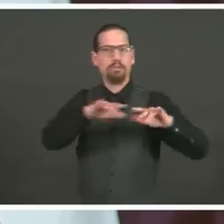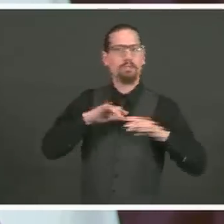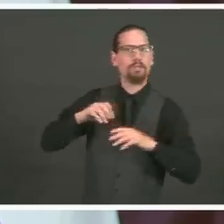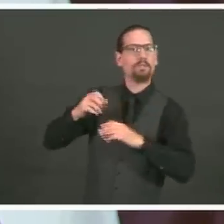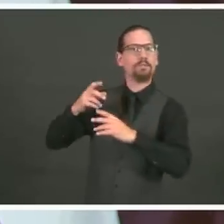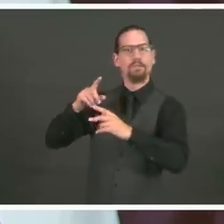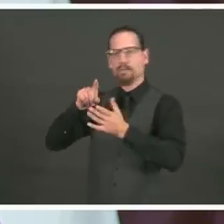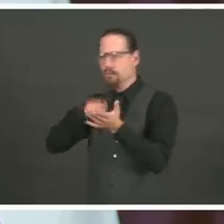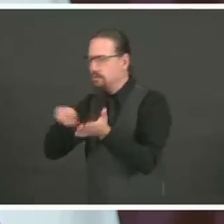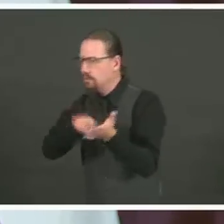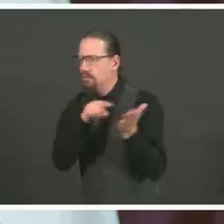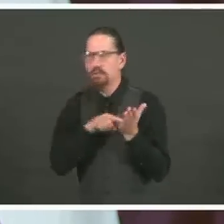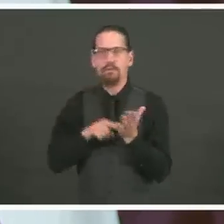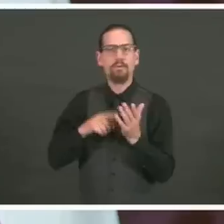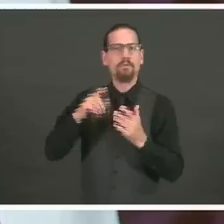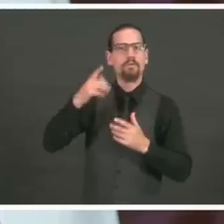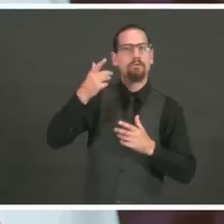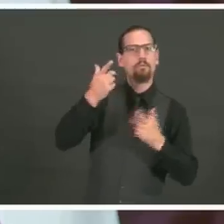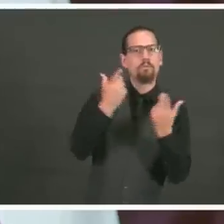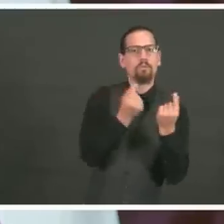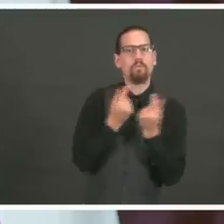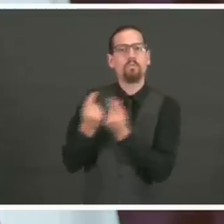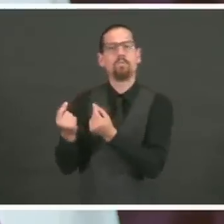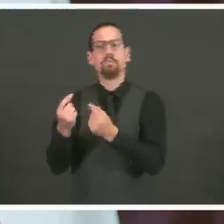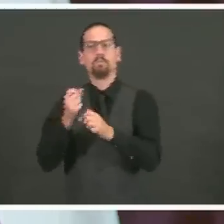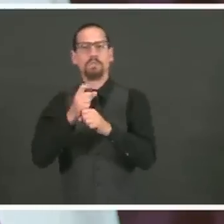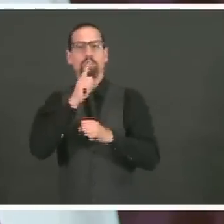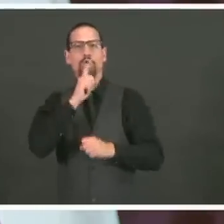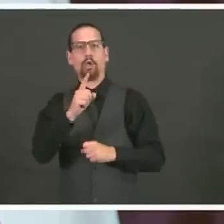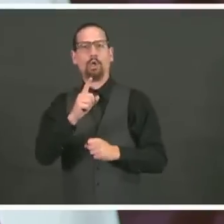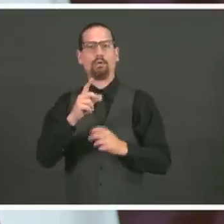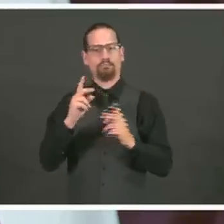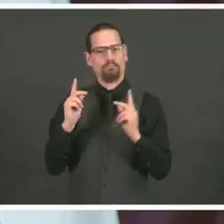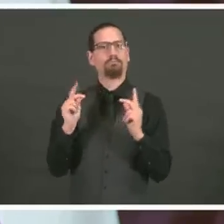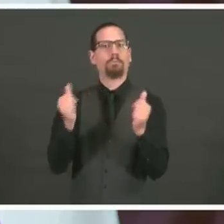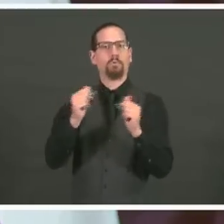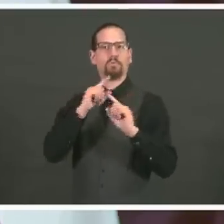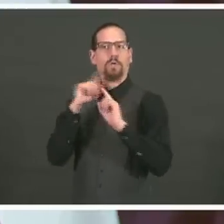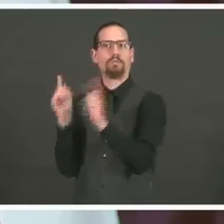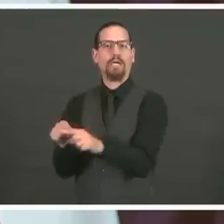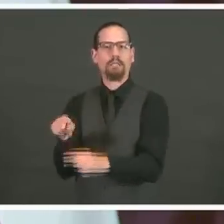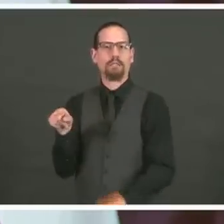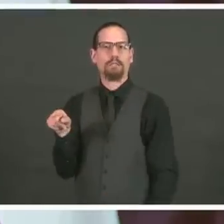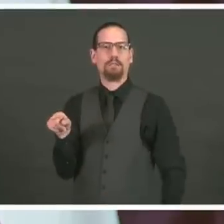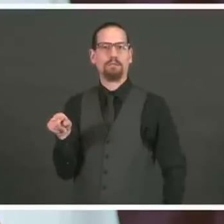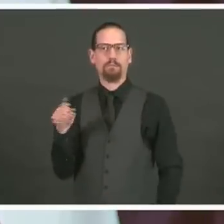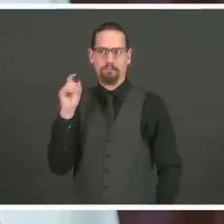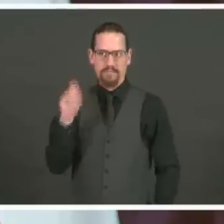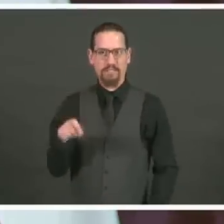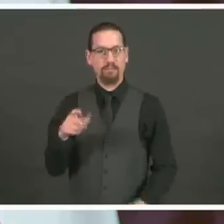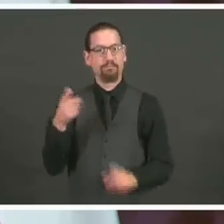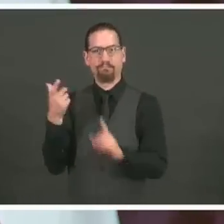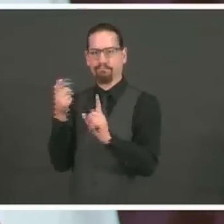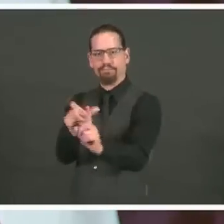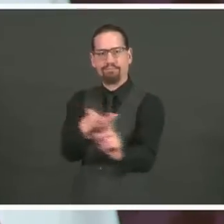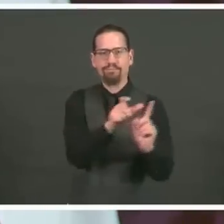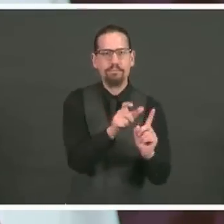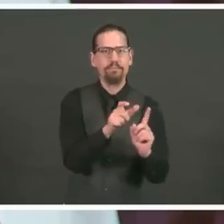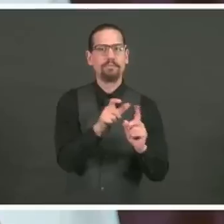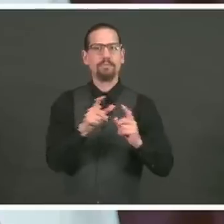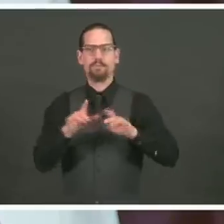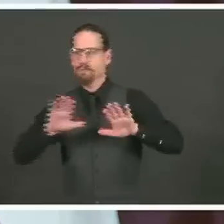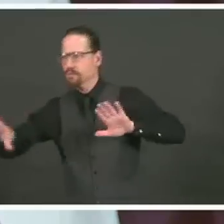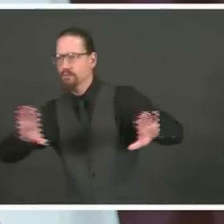outbreak and able to do quick, rapid testing, quarantining, isolation, shutting down